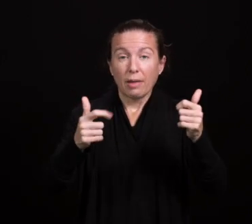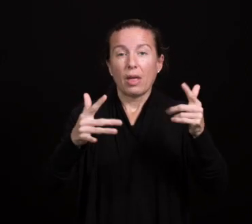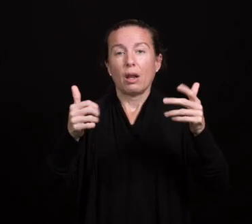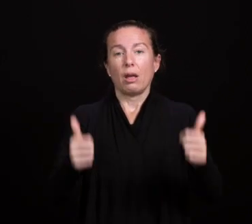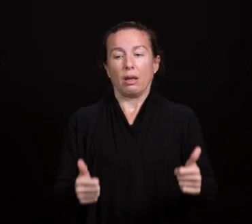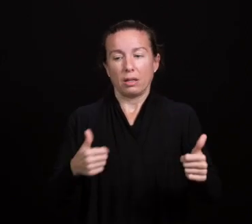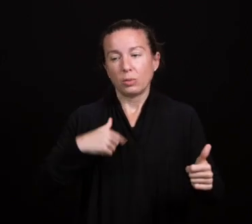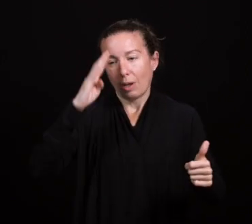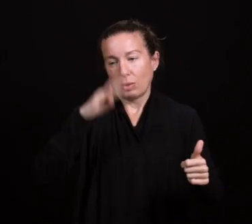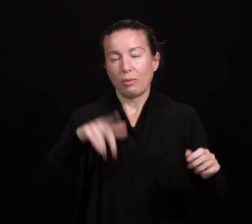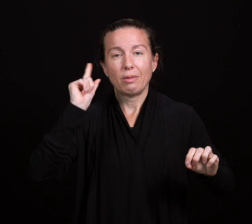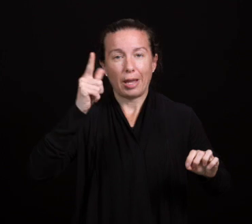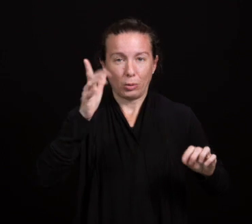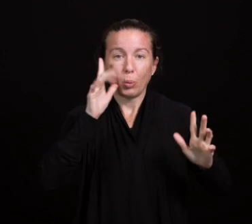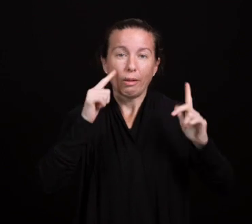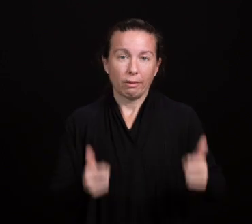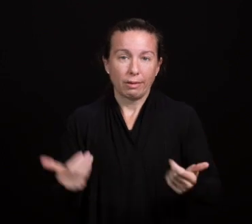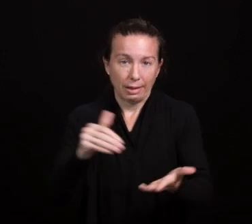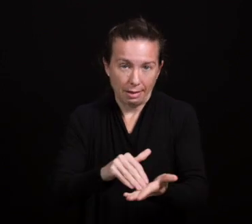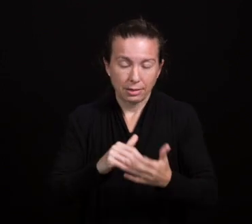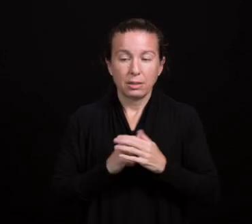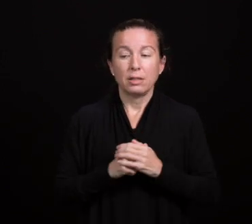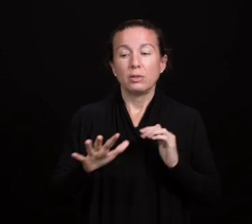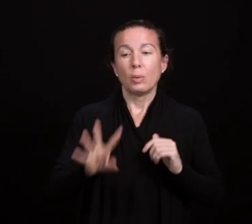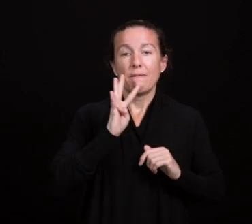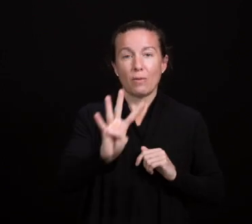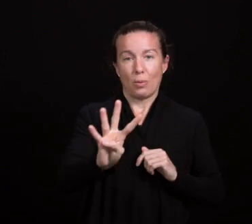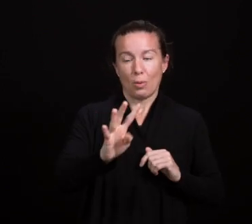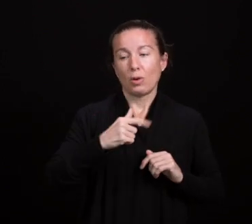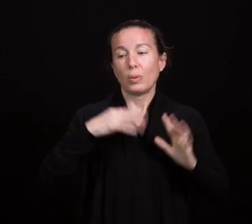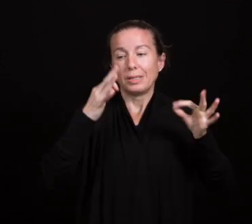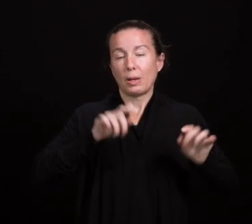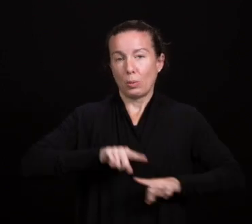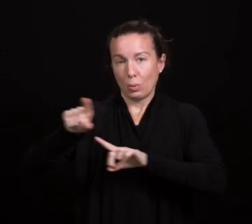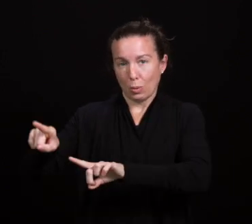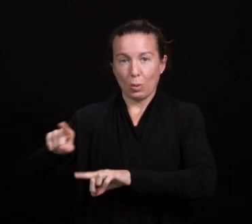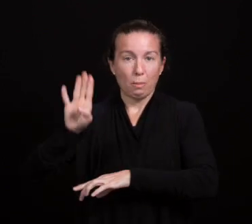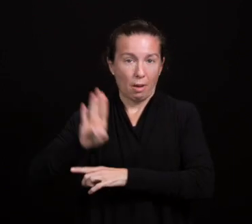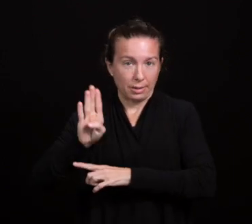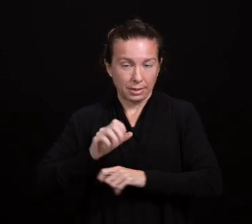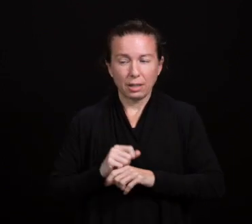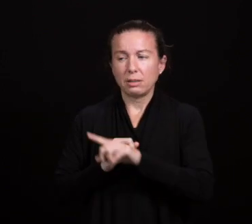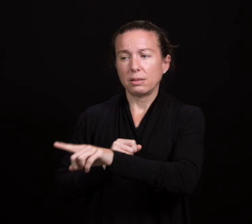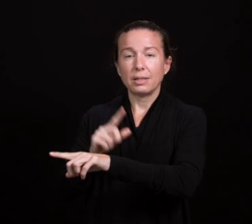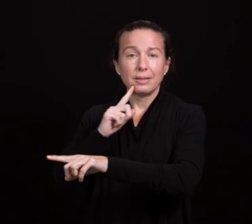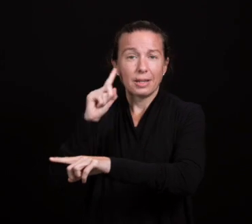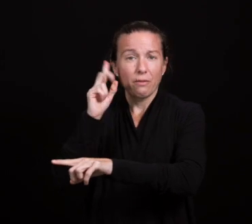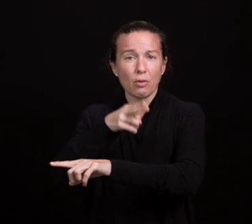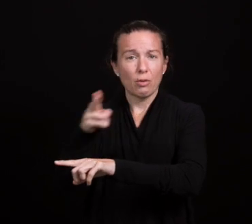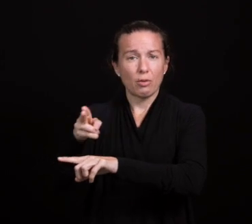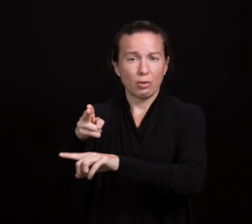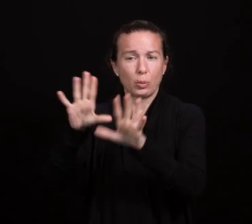Hospital and go meet with their deaf and hard of hearing unit. And we met with Dr. Kane. She's